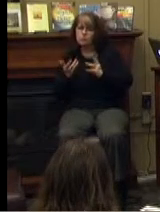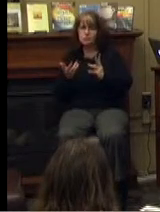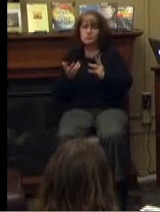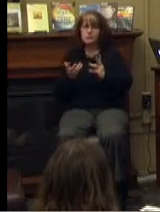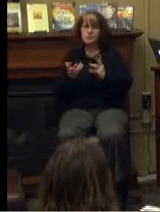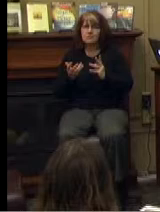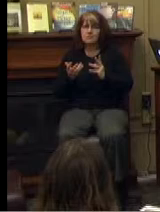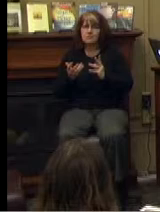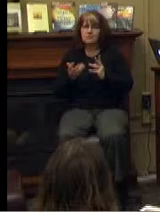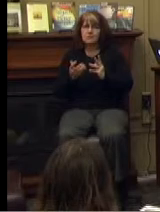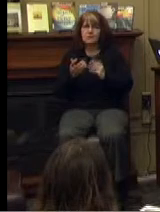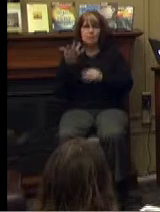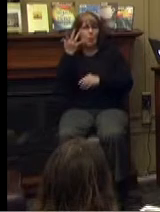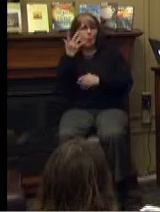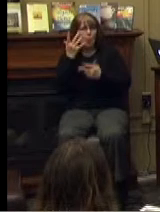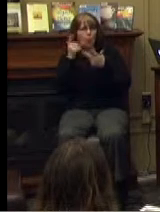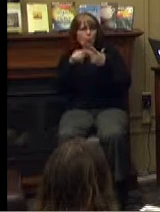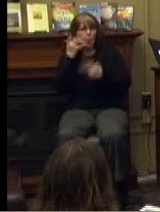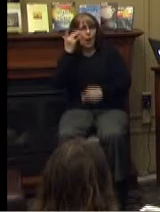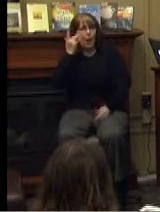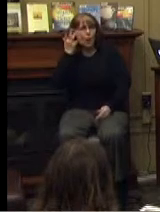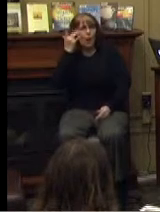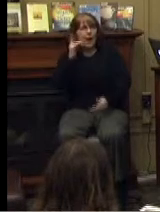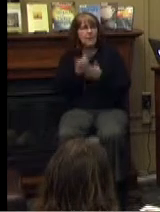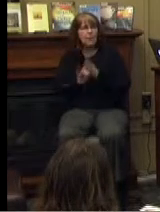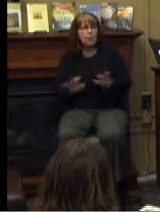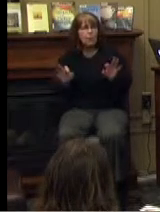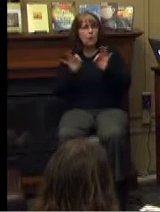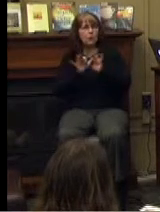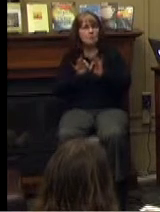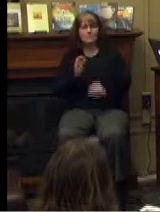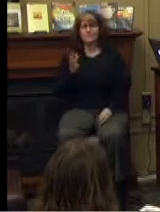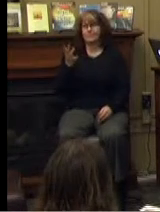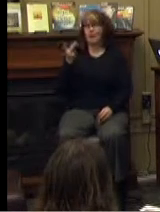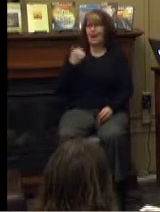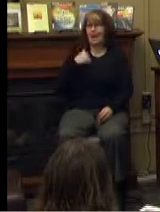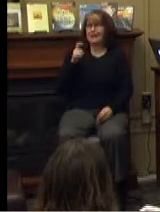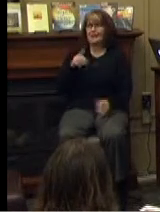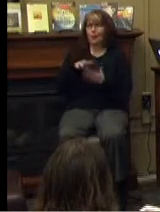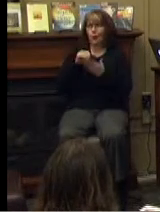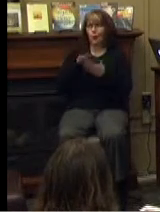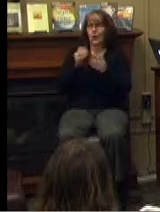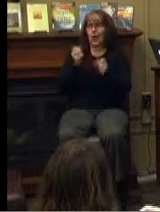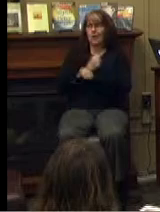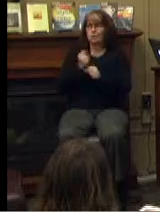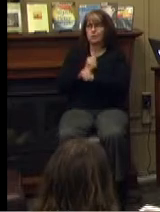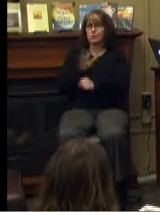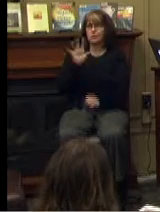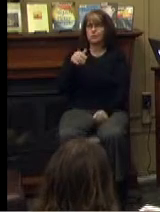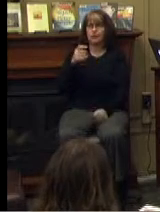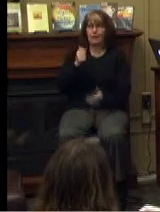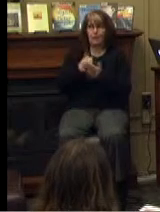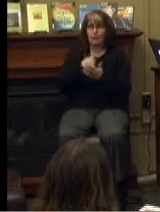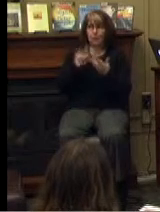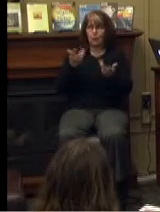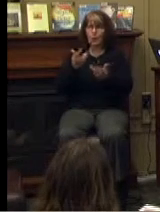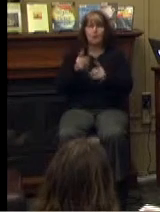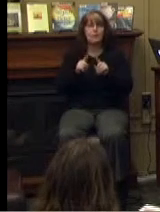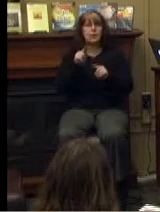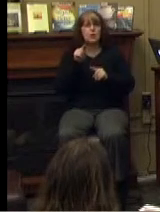And then why is that important? Because a lot of times, why do I need to learn algebra? How is that going to help me? But you can